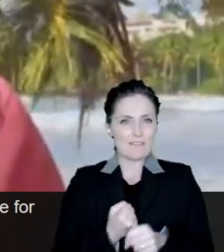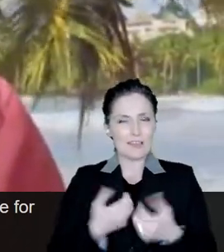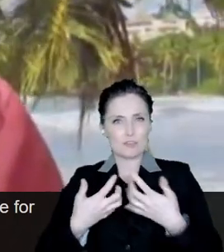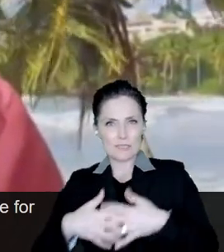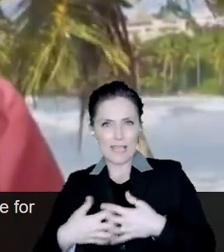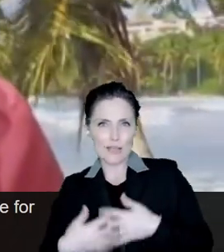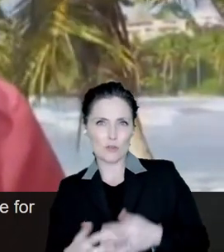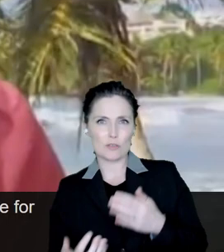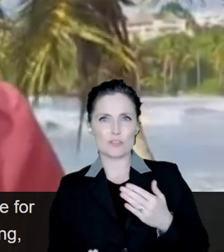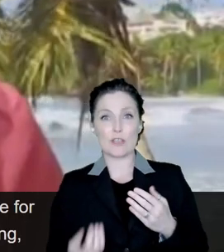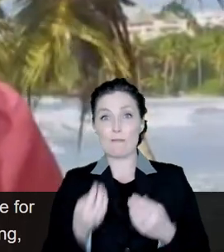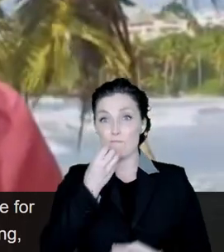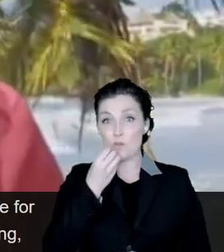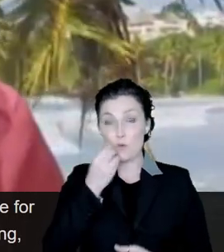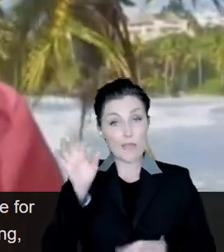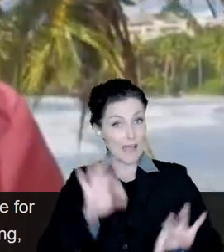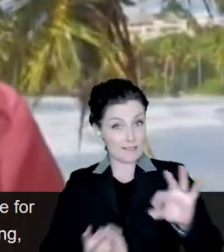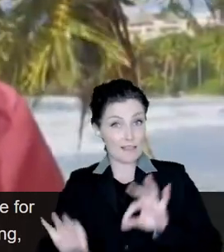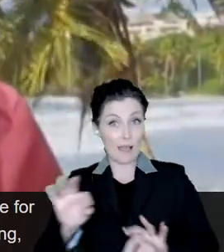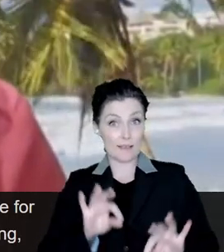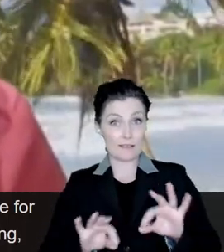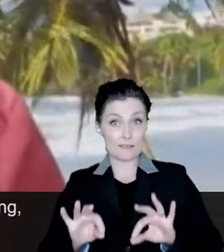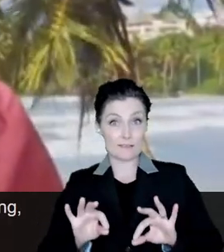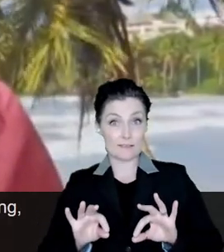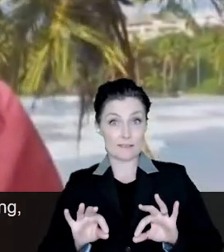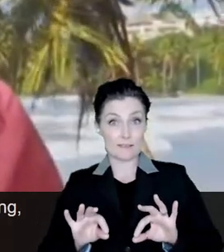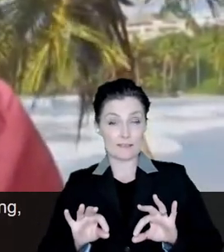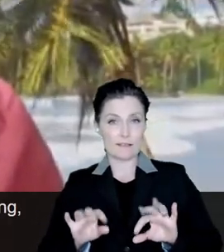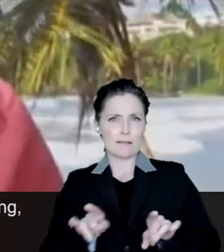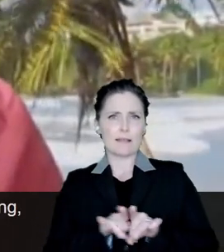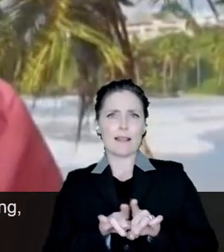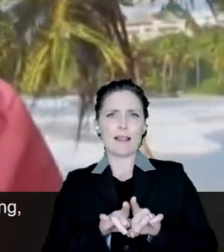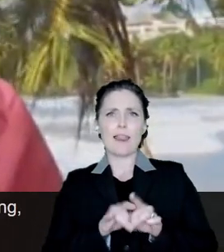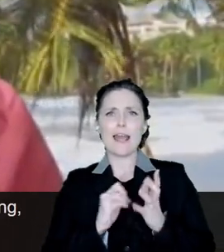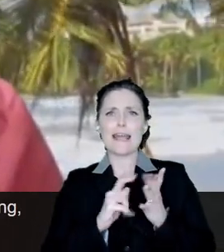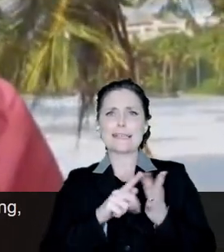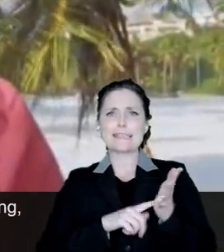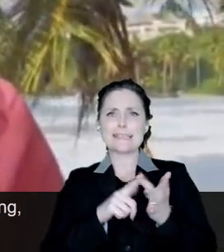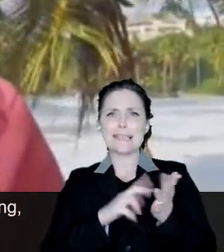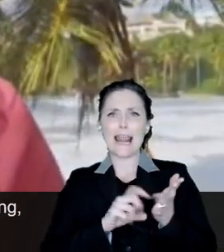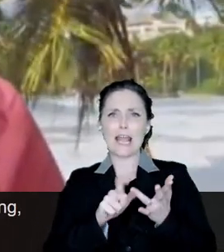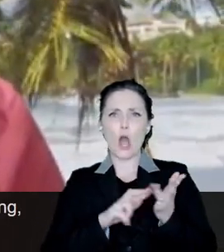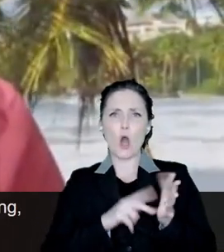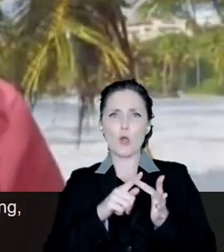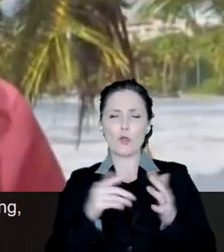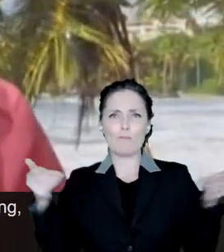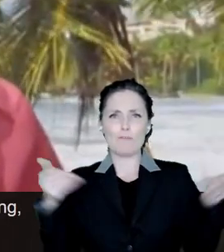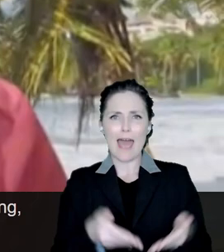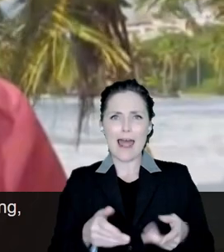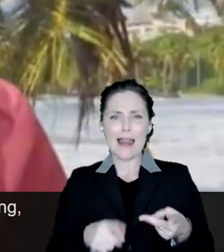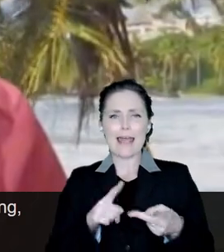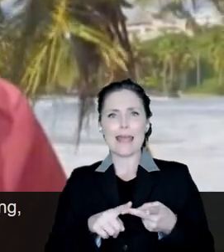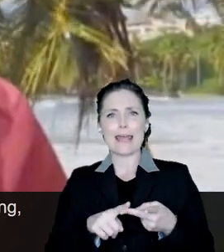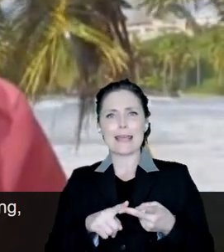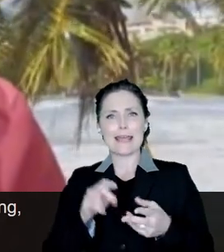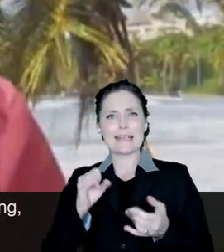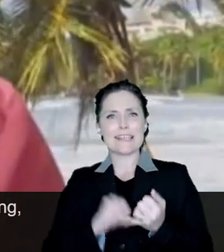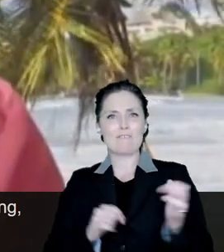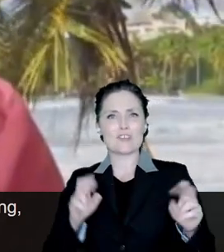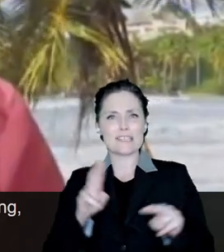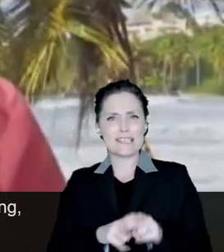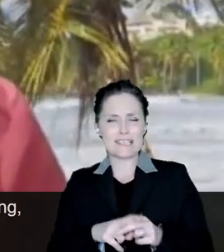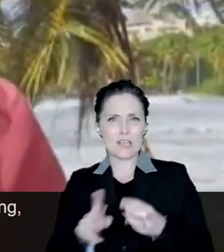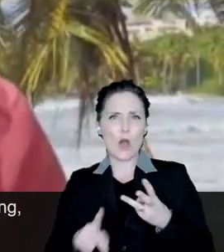food and science, just like Silicon Valley, MIT and San Francisco institutions, where